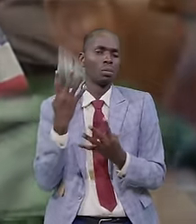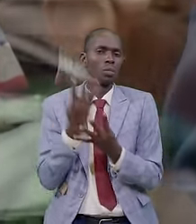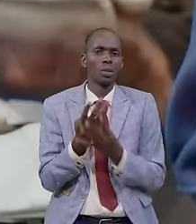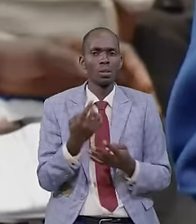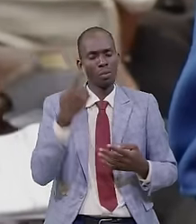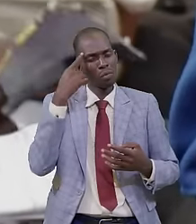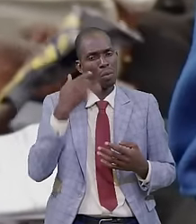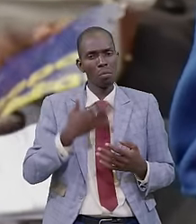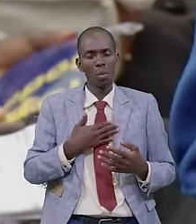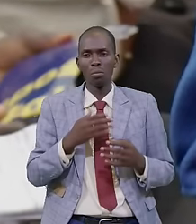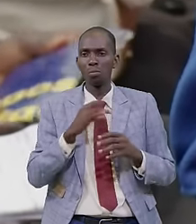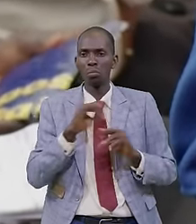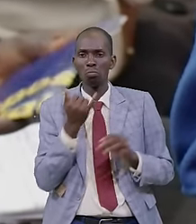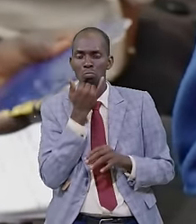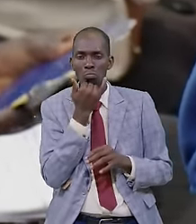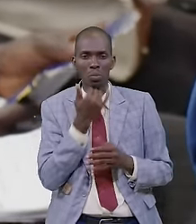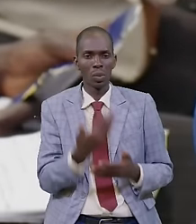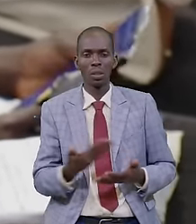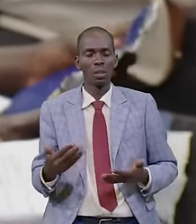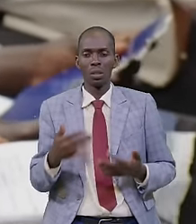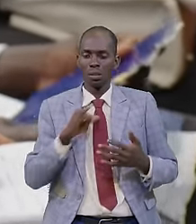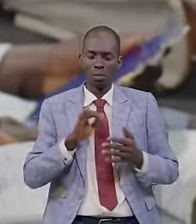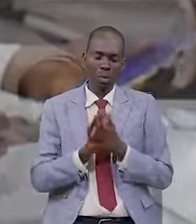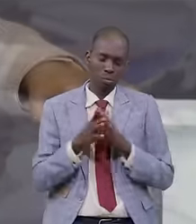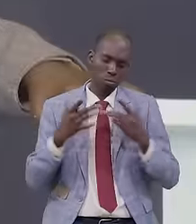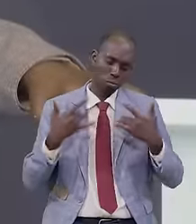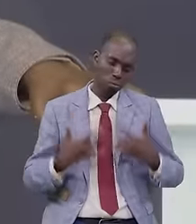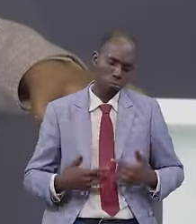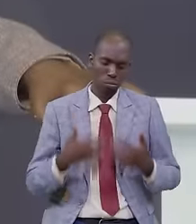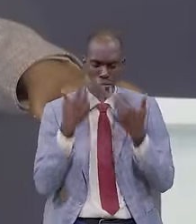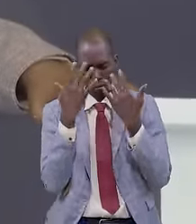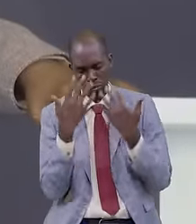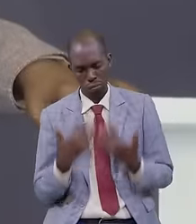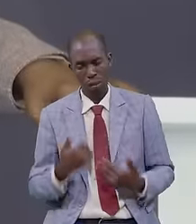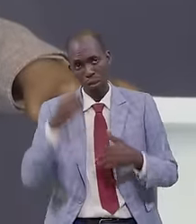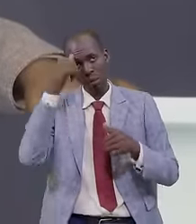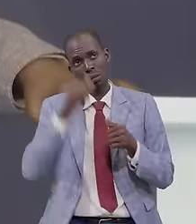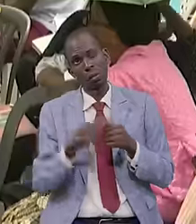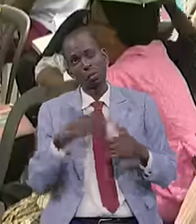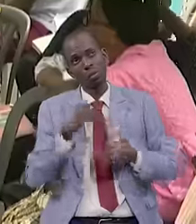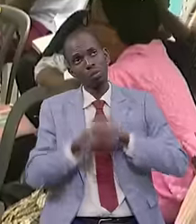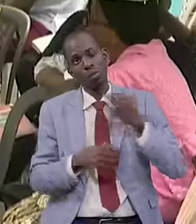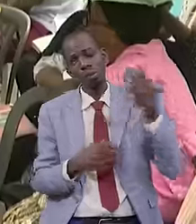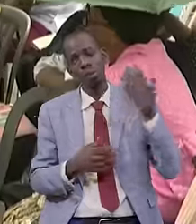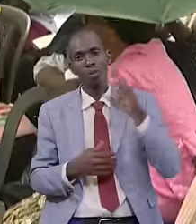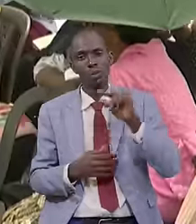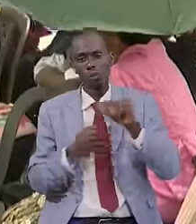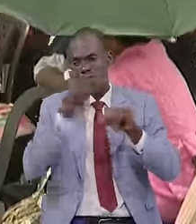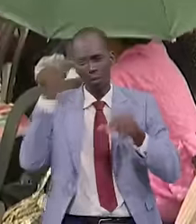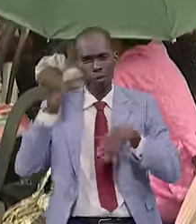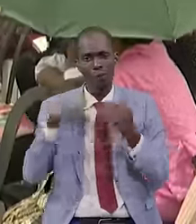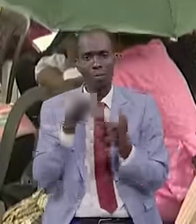are happy that God is still with you. I said, God is still with you. And